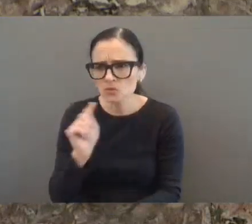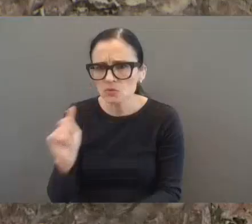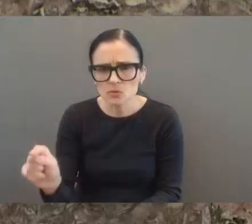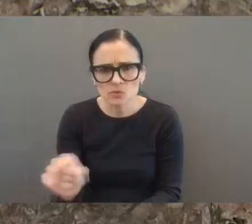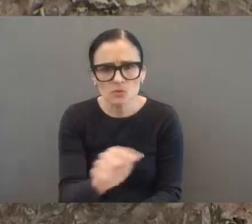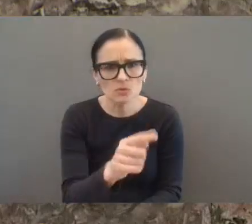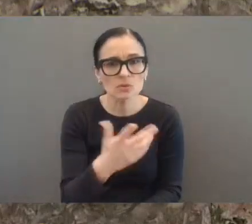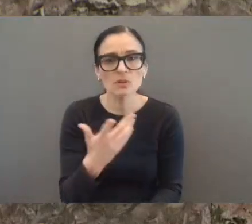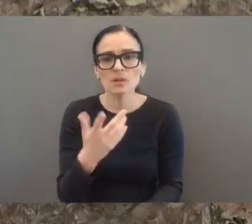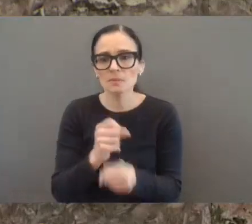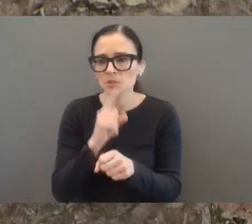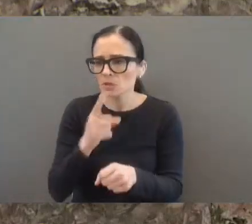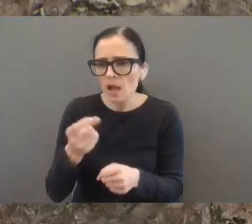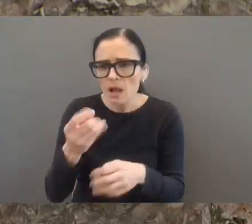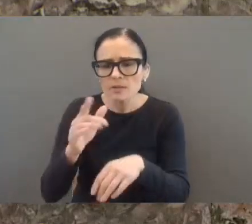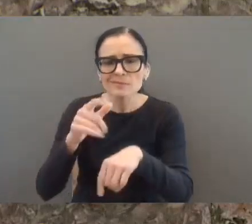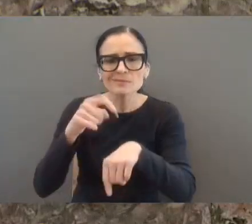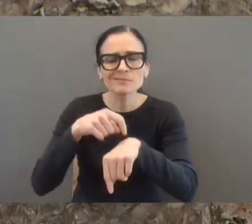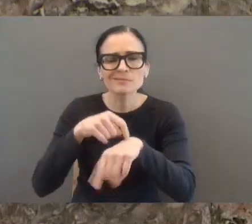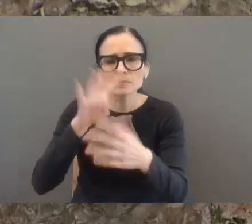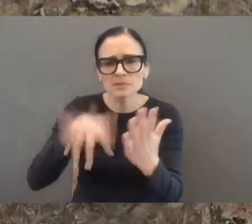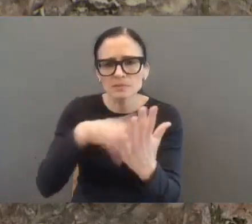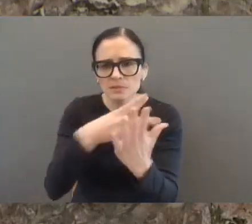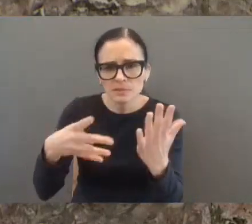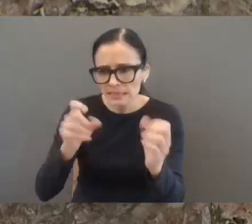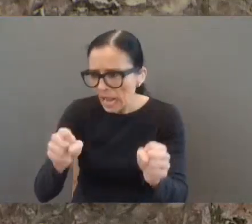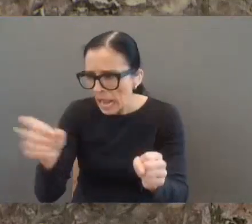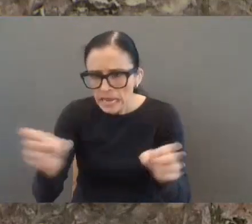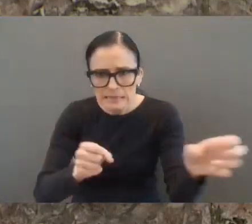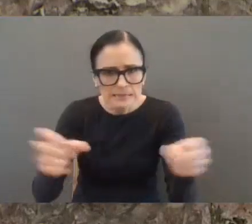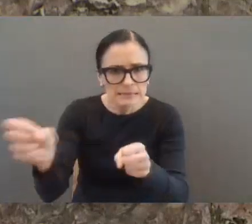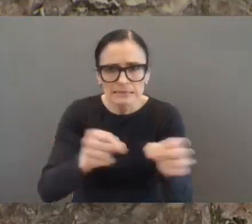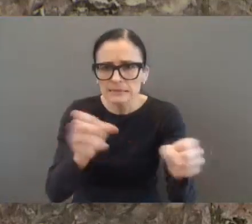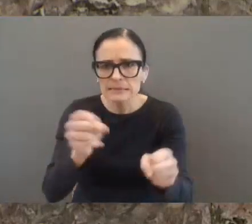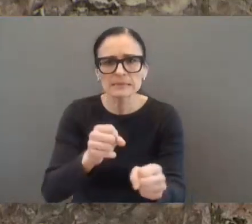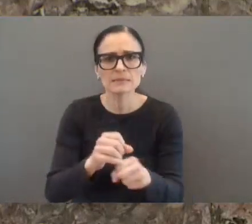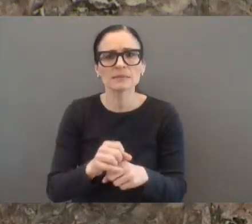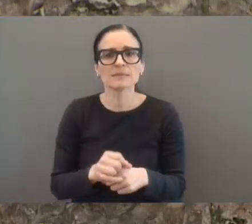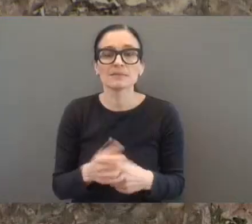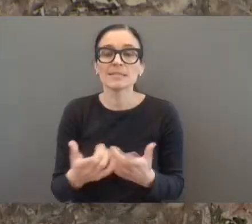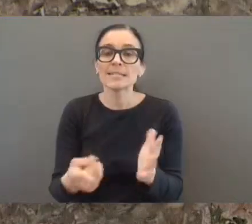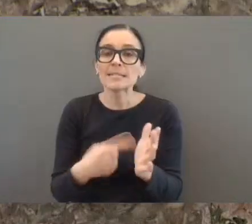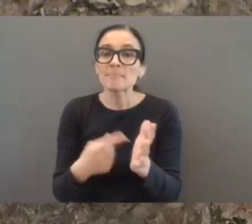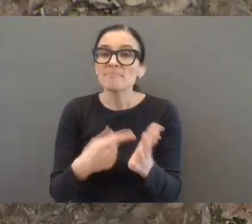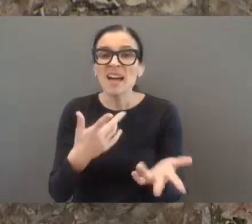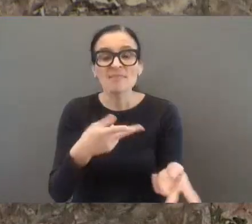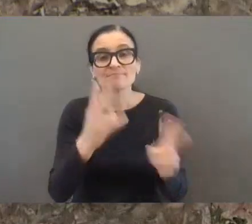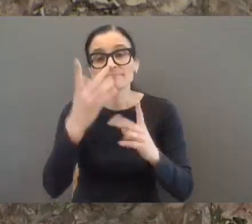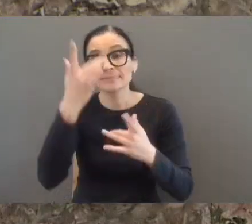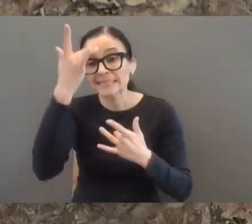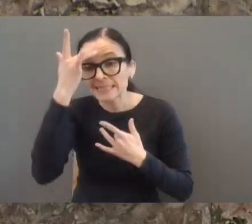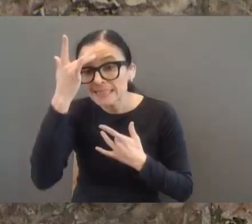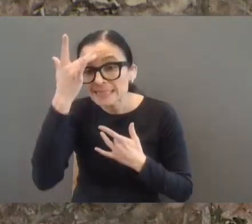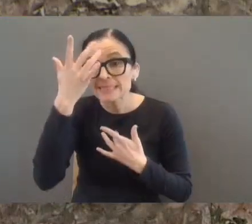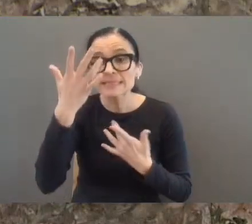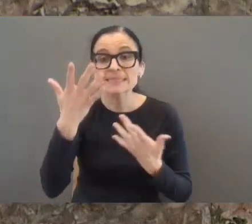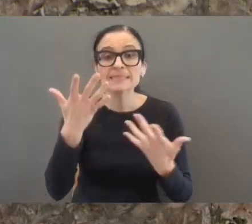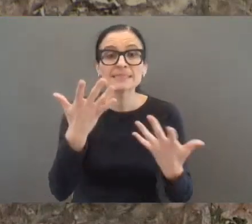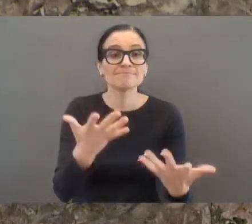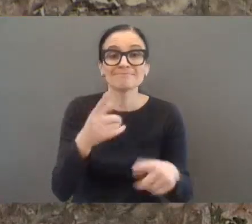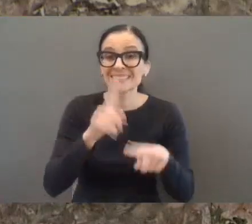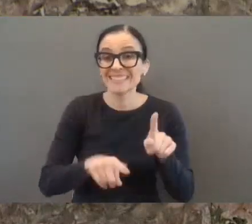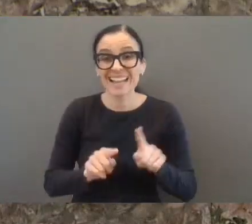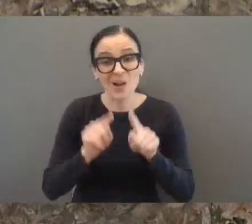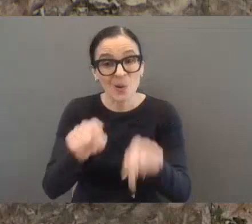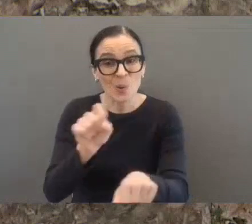there are shortages, when somebody is ill, when they are not able to cover a shift. Health authorities are doing everything possible to avert those closures